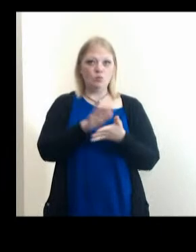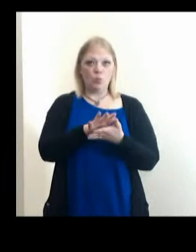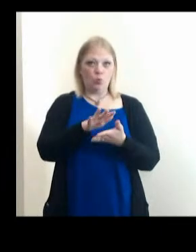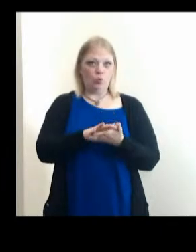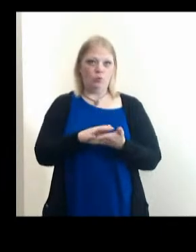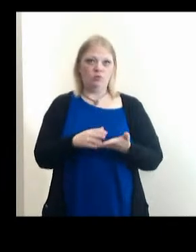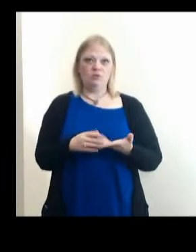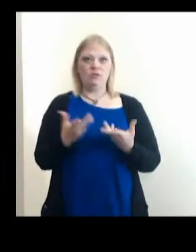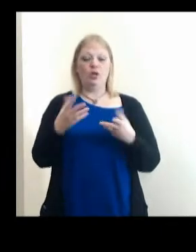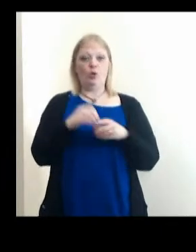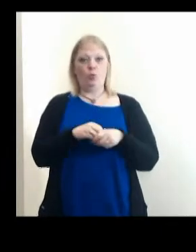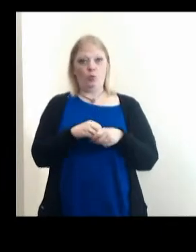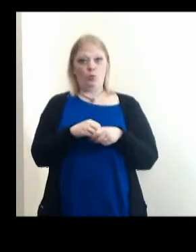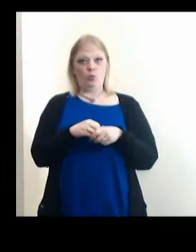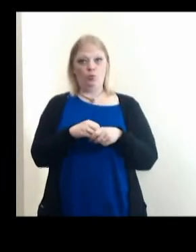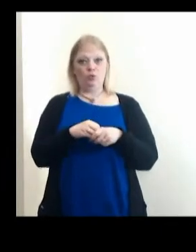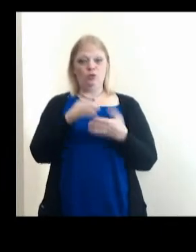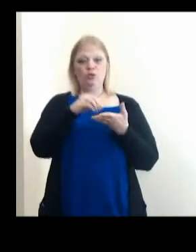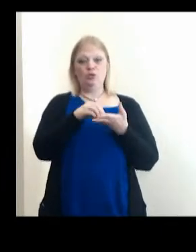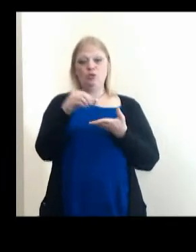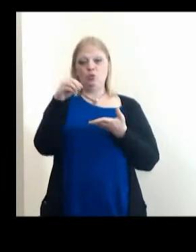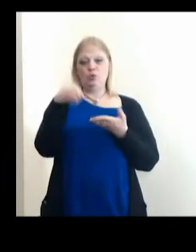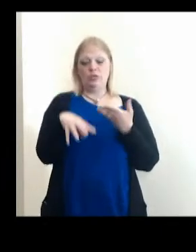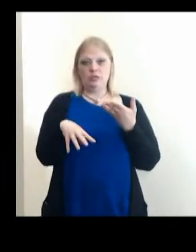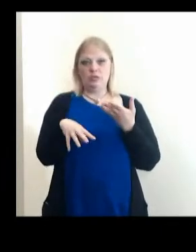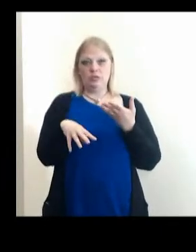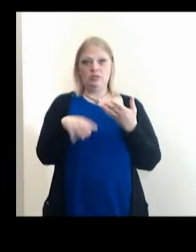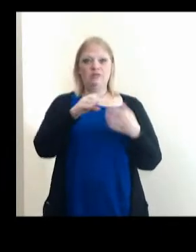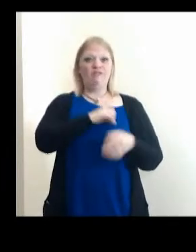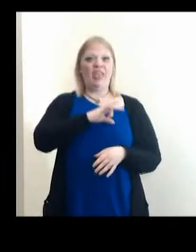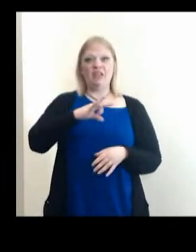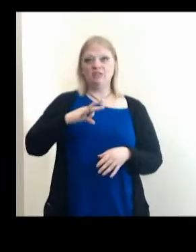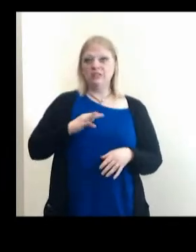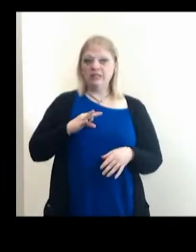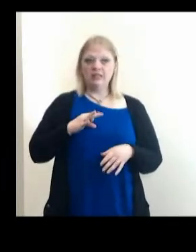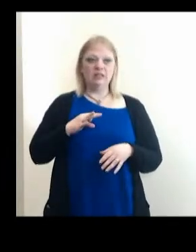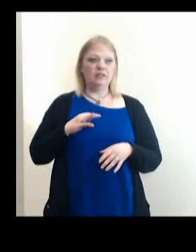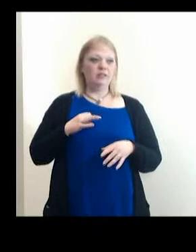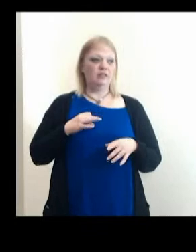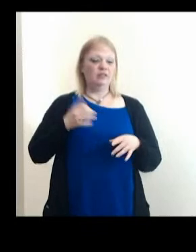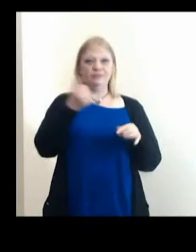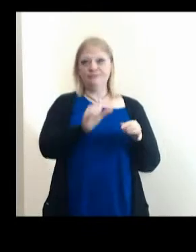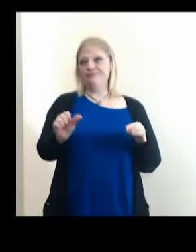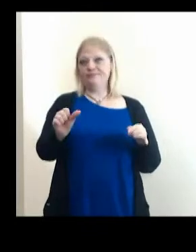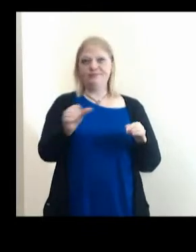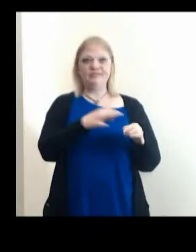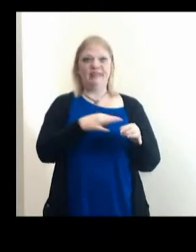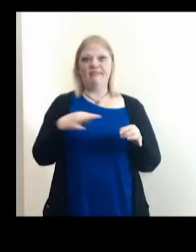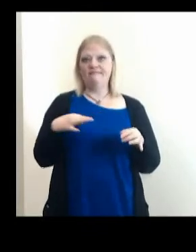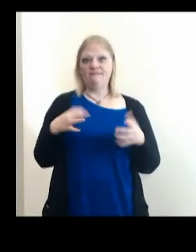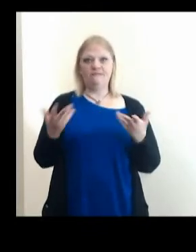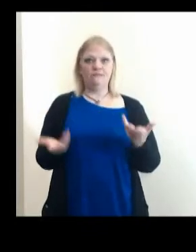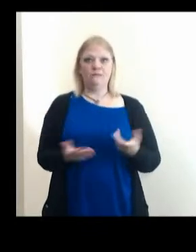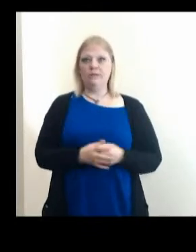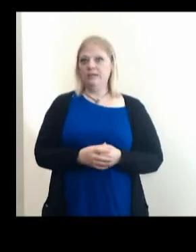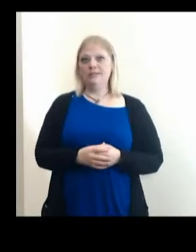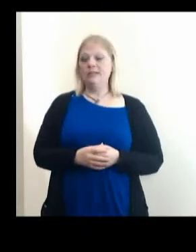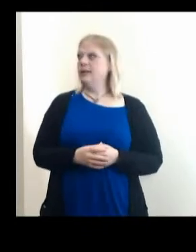which includes students, faculty, other staff that we've ever recorded.